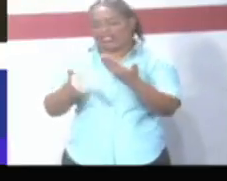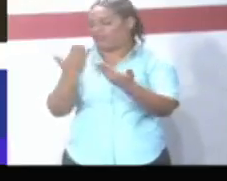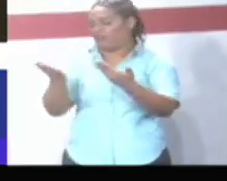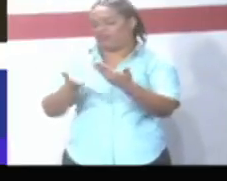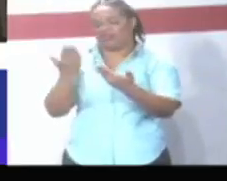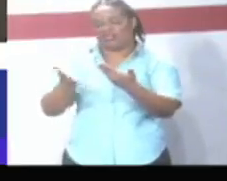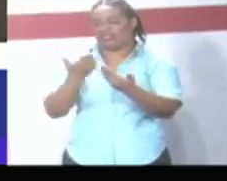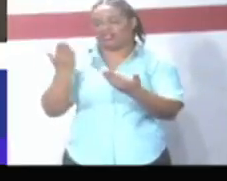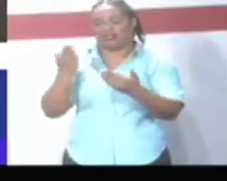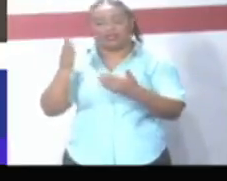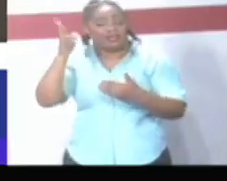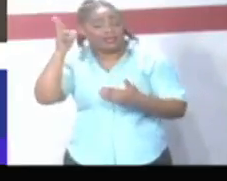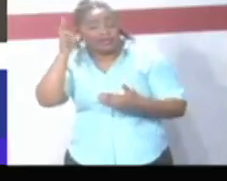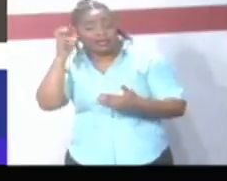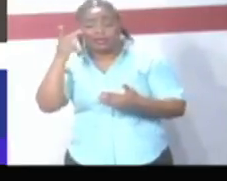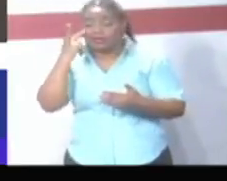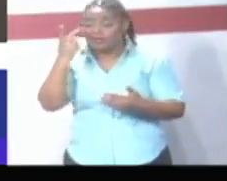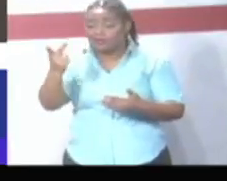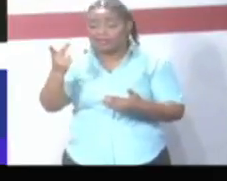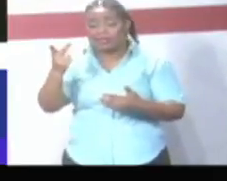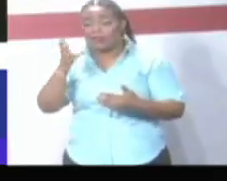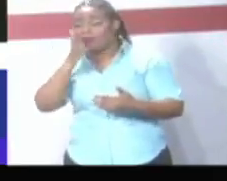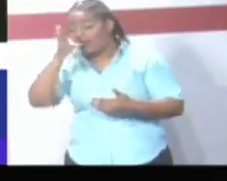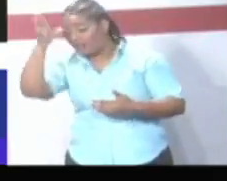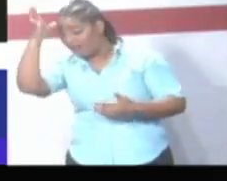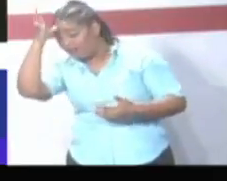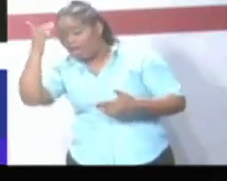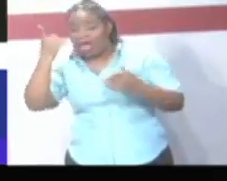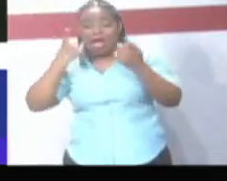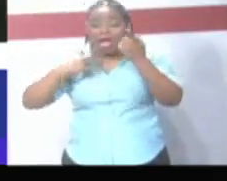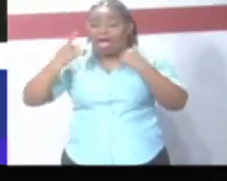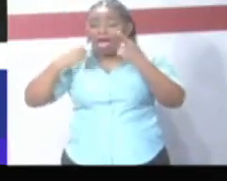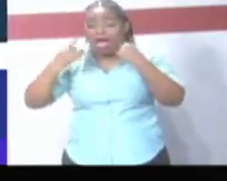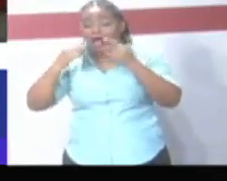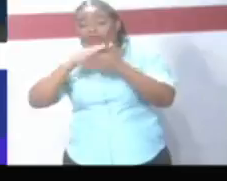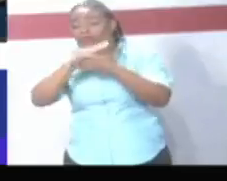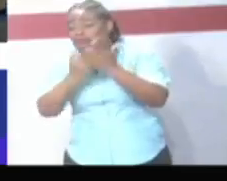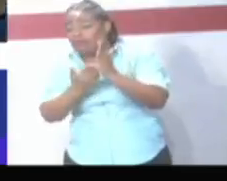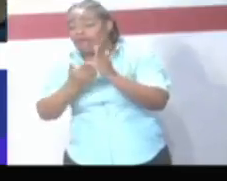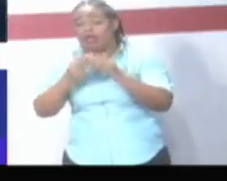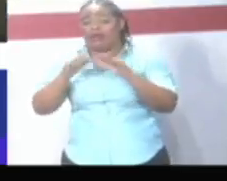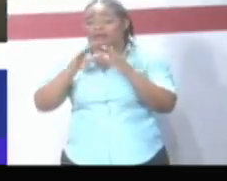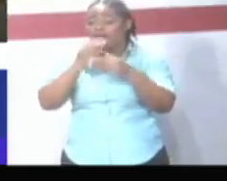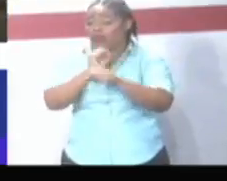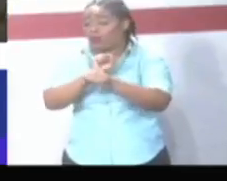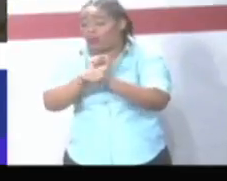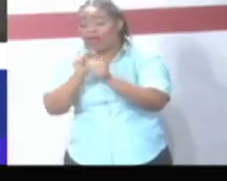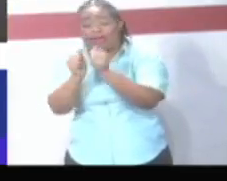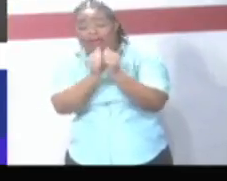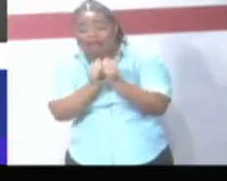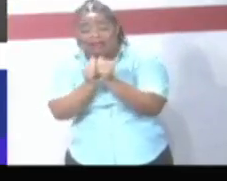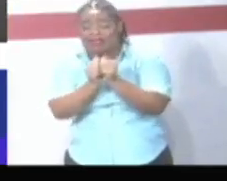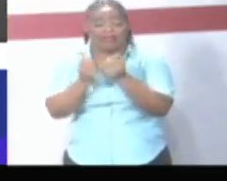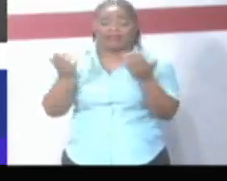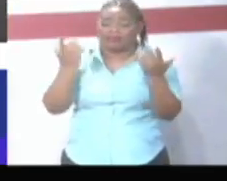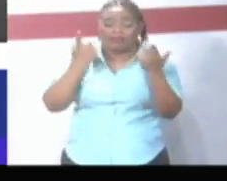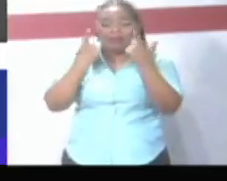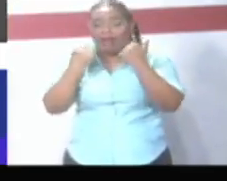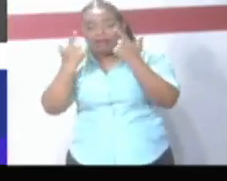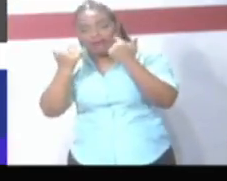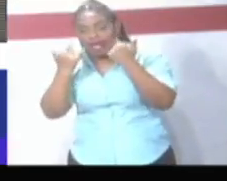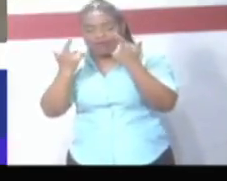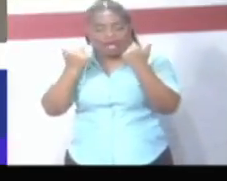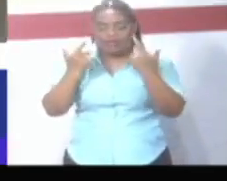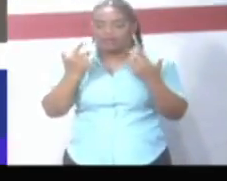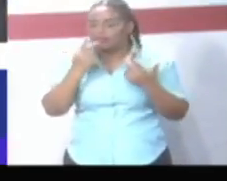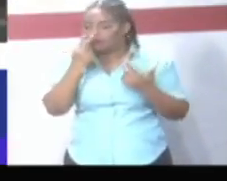mothers crying, fathers crying, even some of my colleagues. They call us the frontline workers. This is a